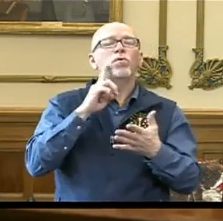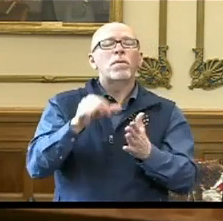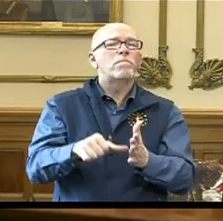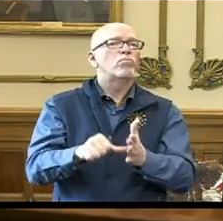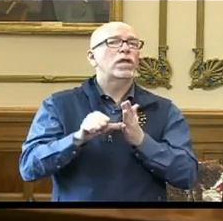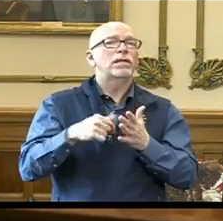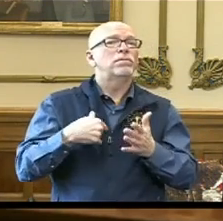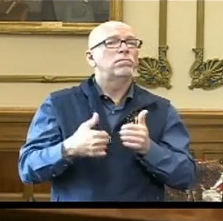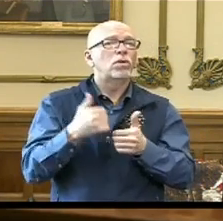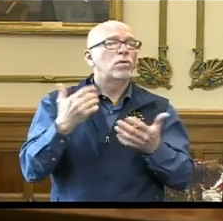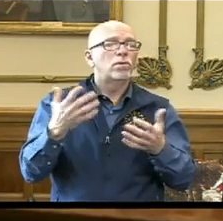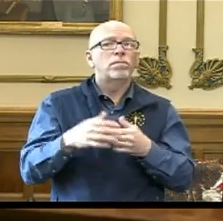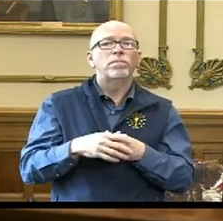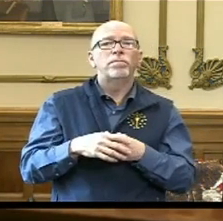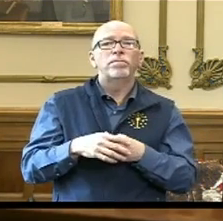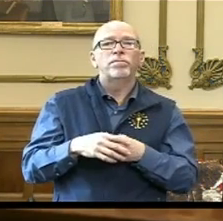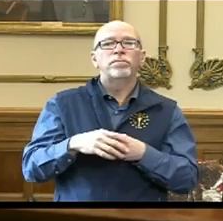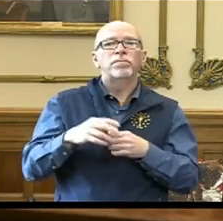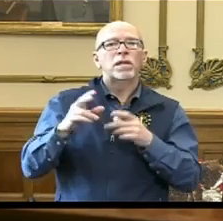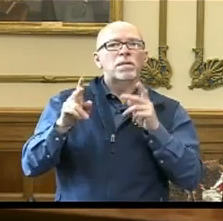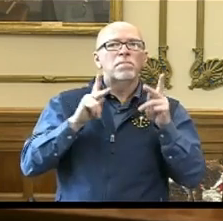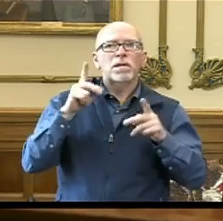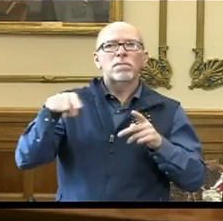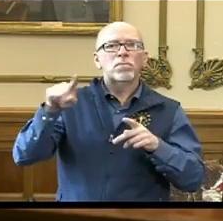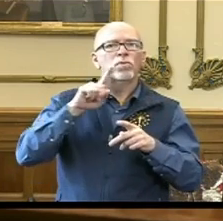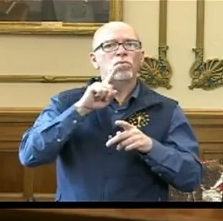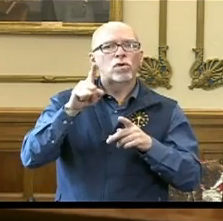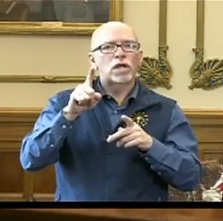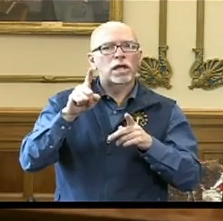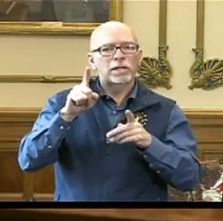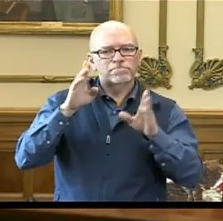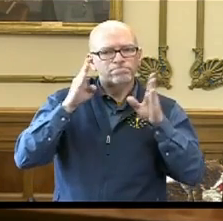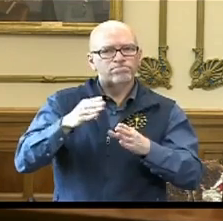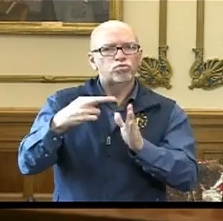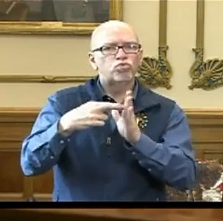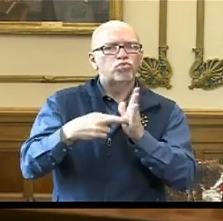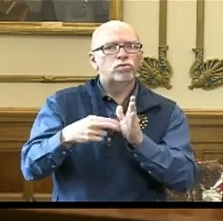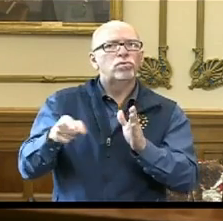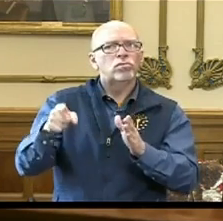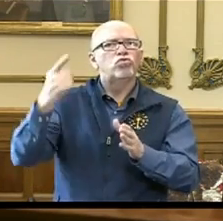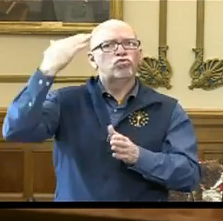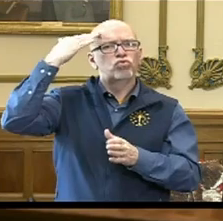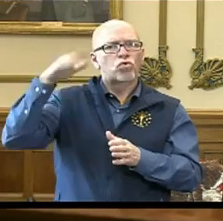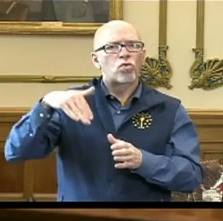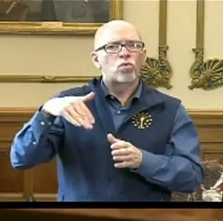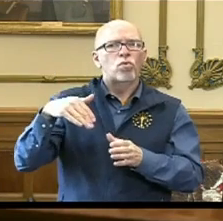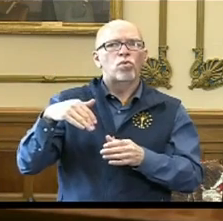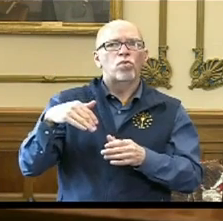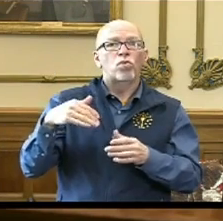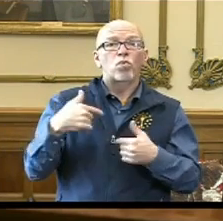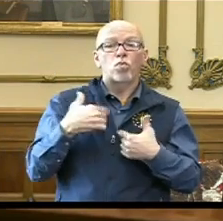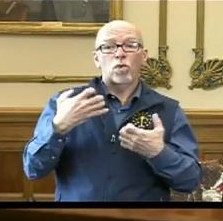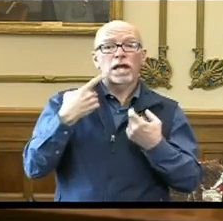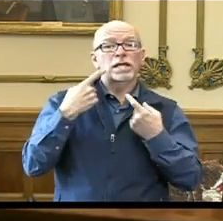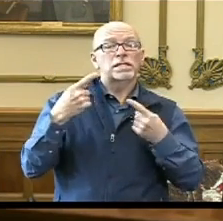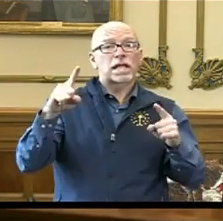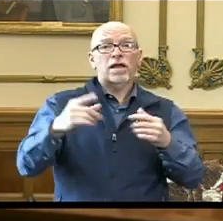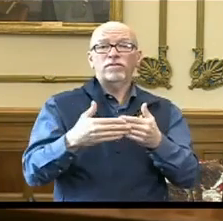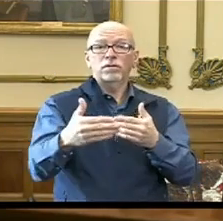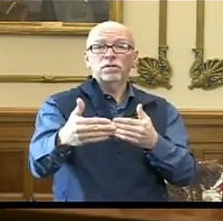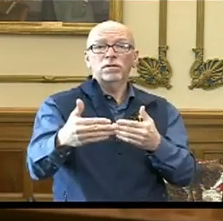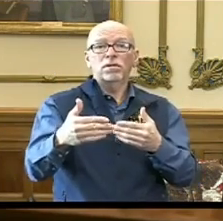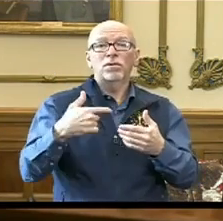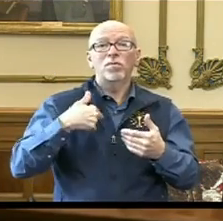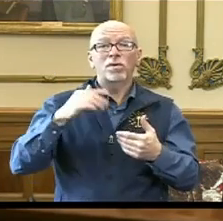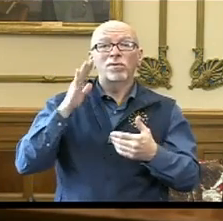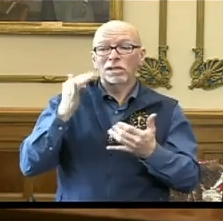is how they've really been paying attention to the rules. They do know that for this to be successful, when we pivot